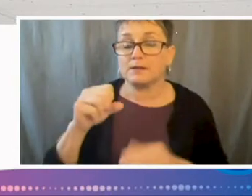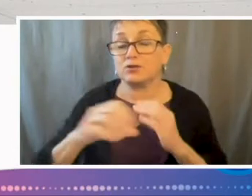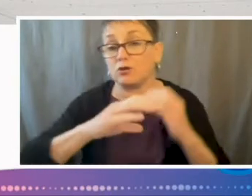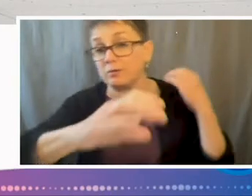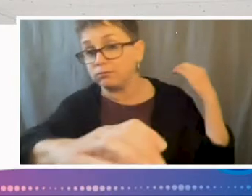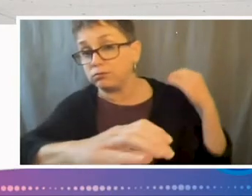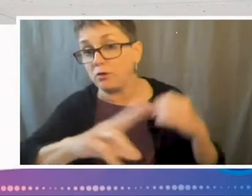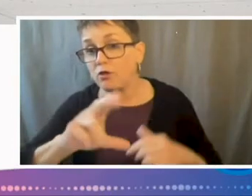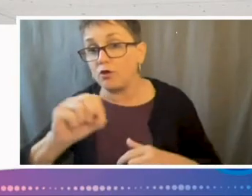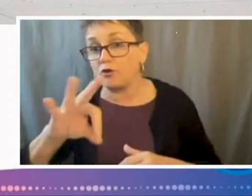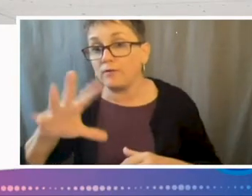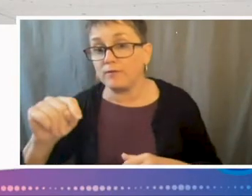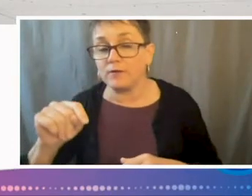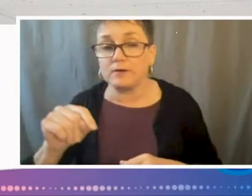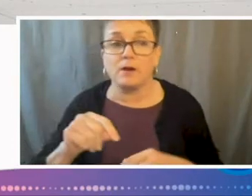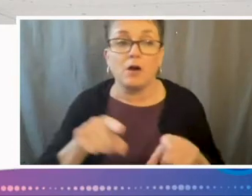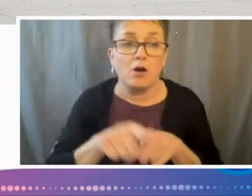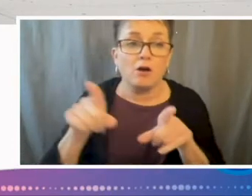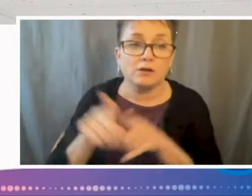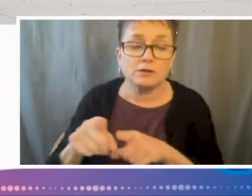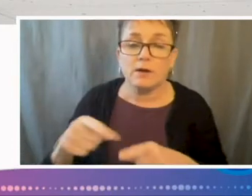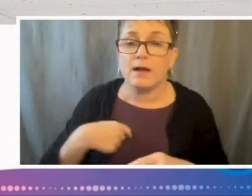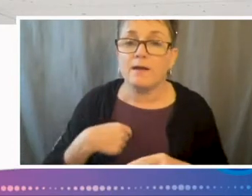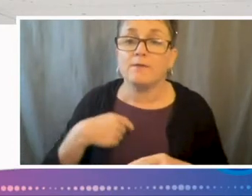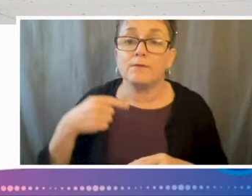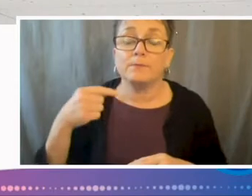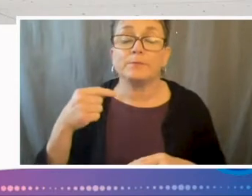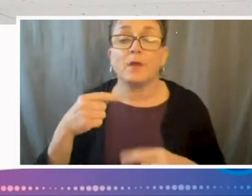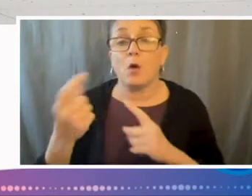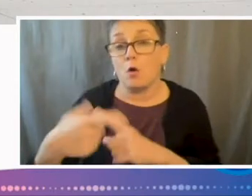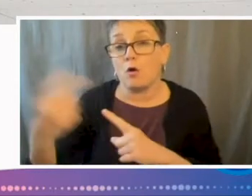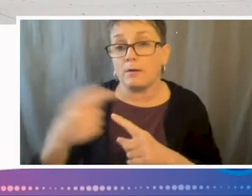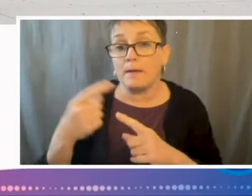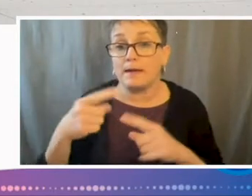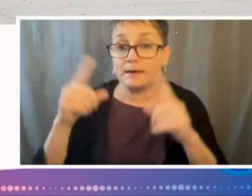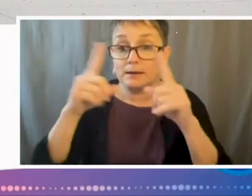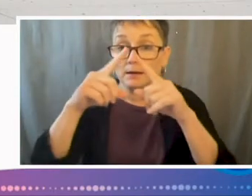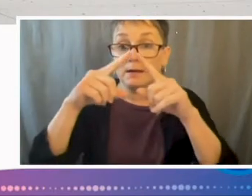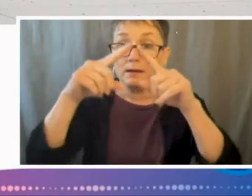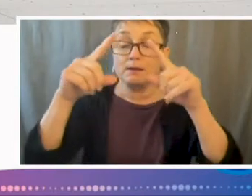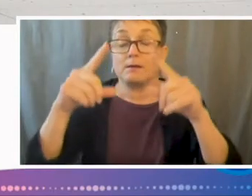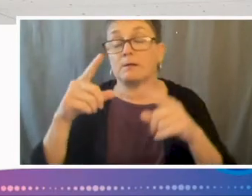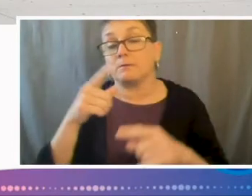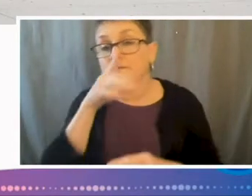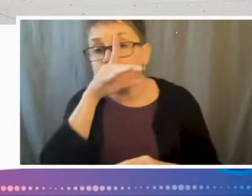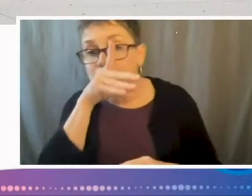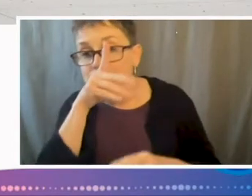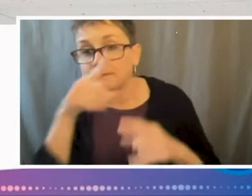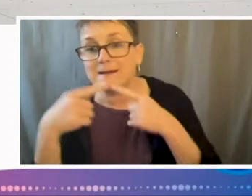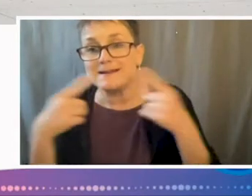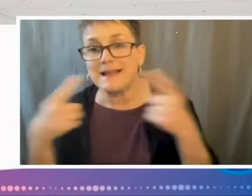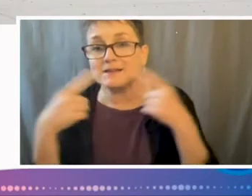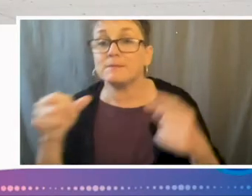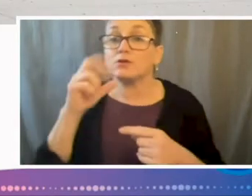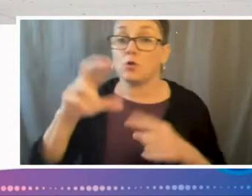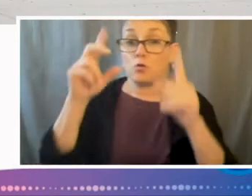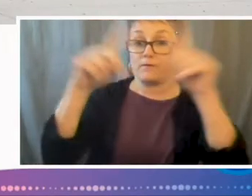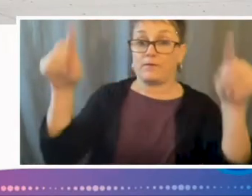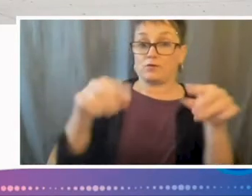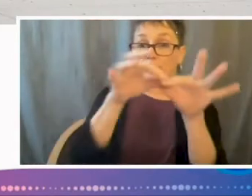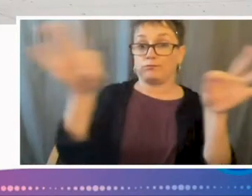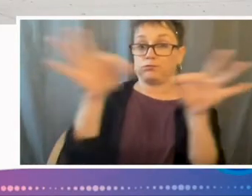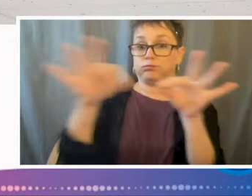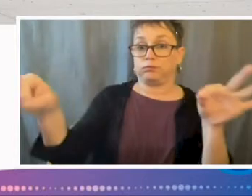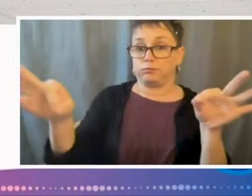audible, automated stop announcements and visual stop displays. Continuing with equipment, recent